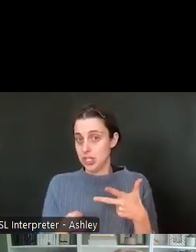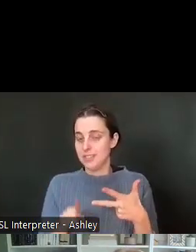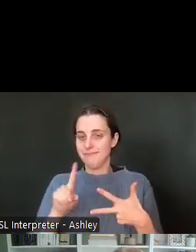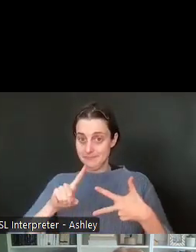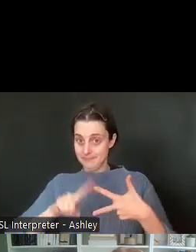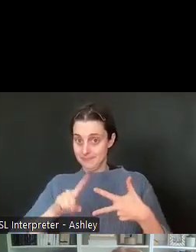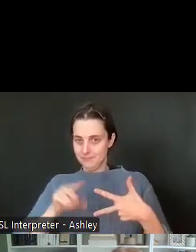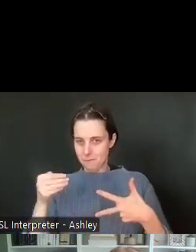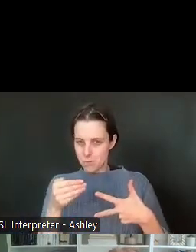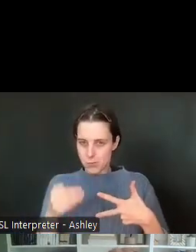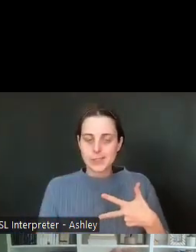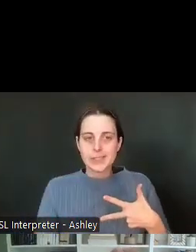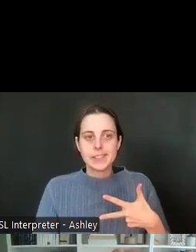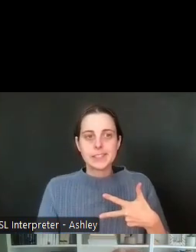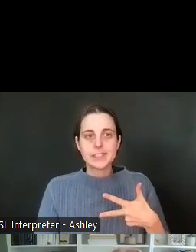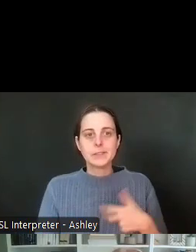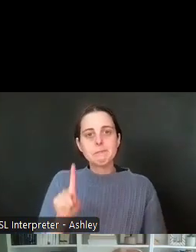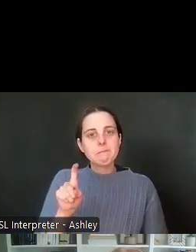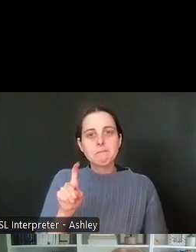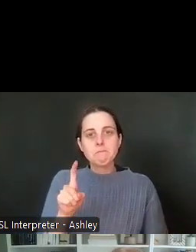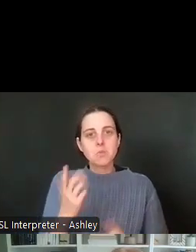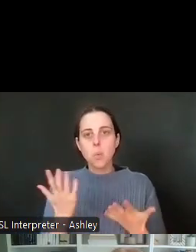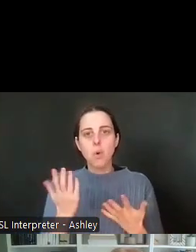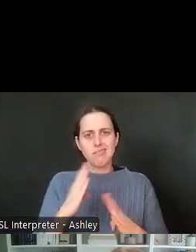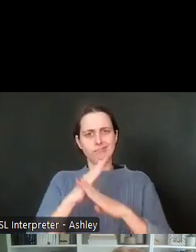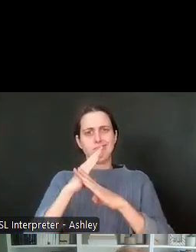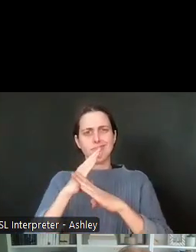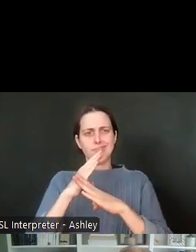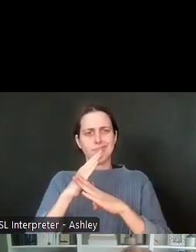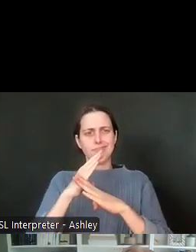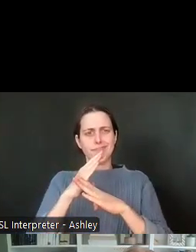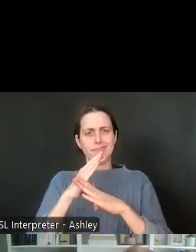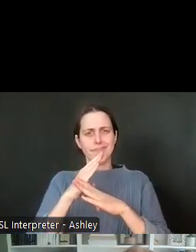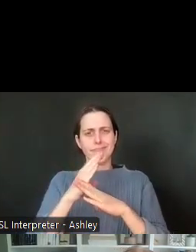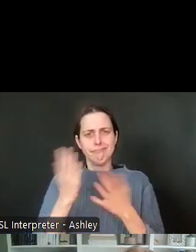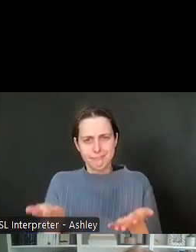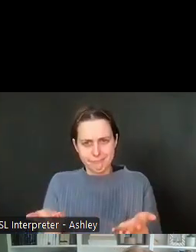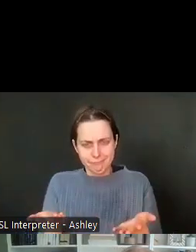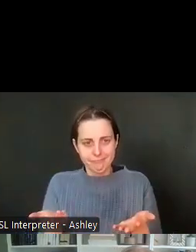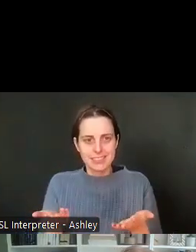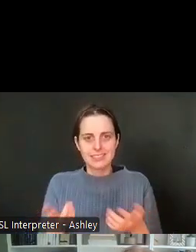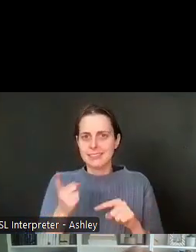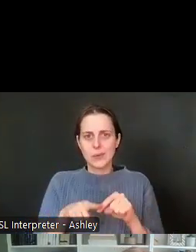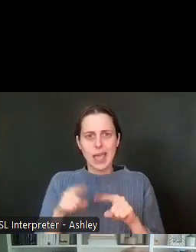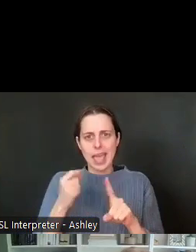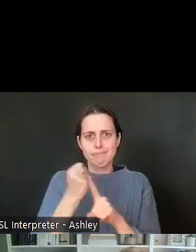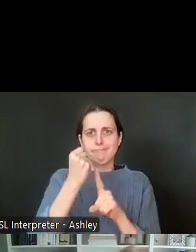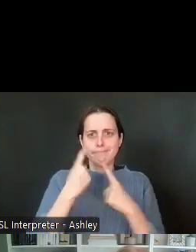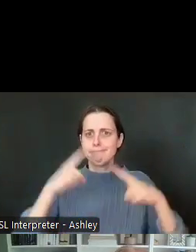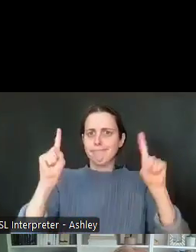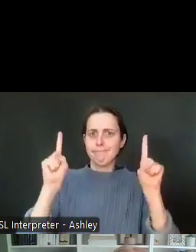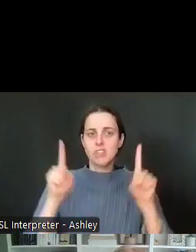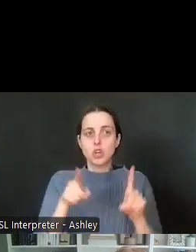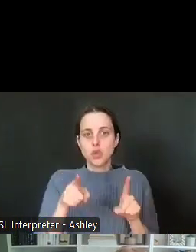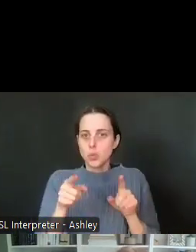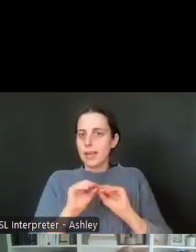two is, what gets in the way? You've just been really clear. You drew out in a circle what